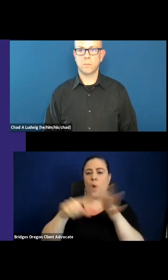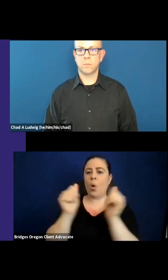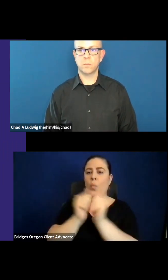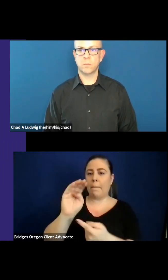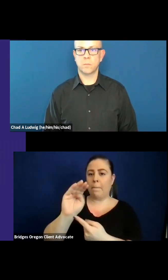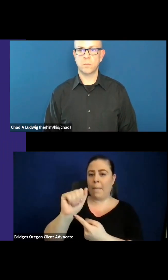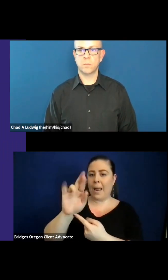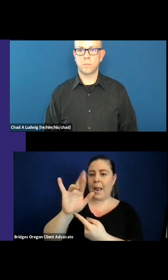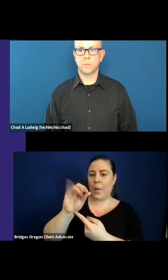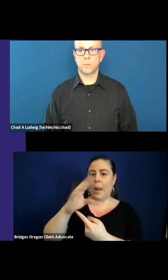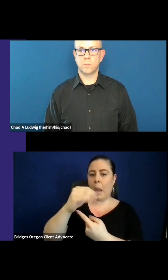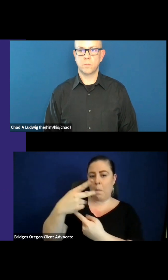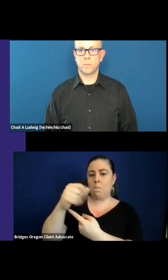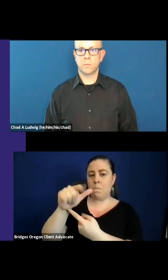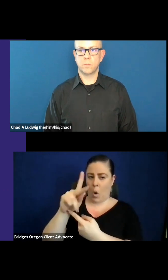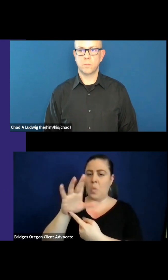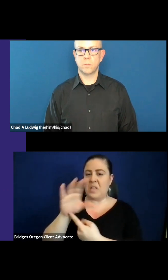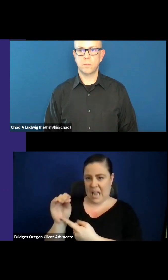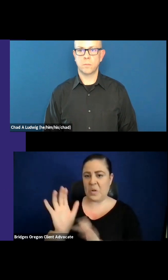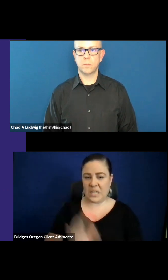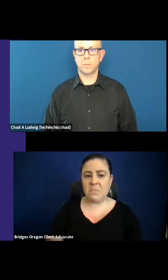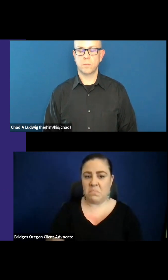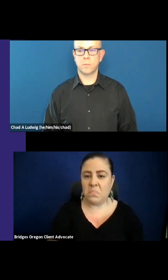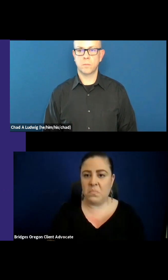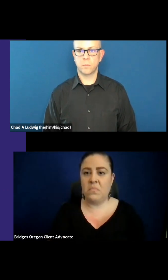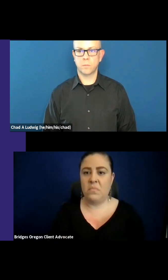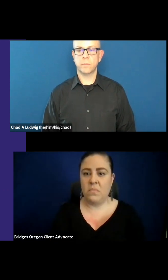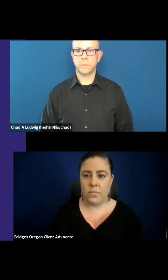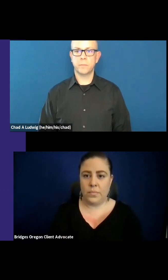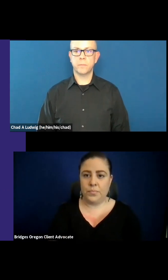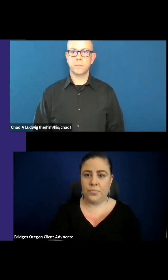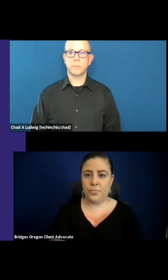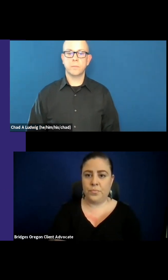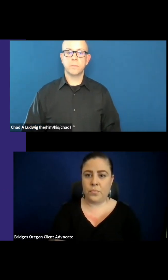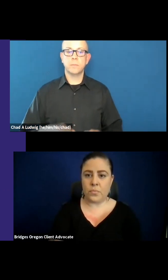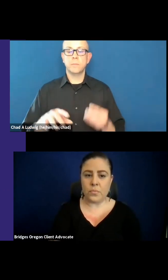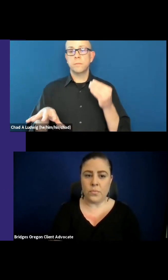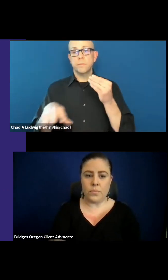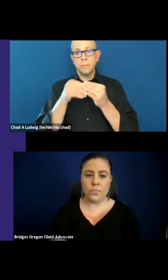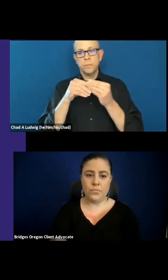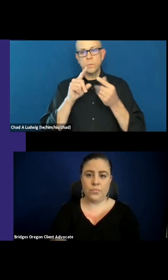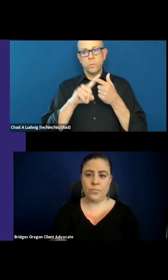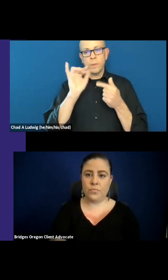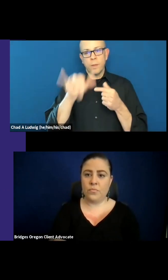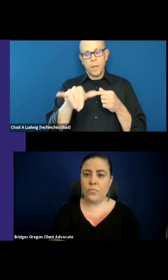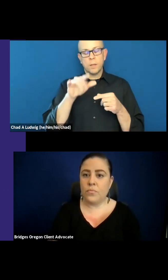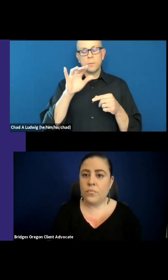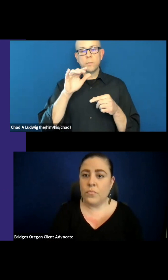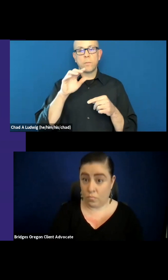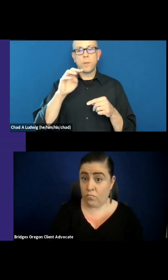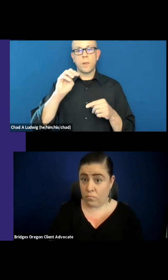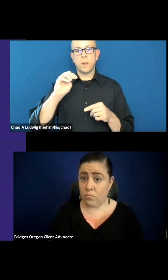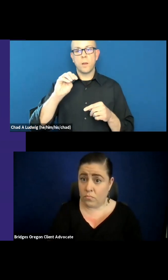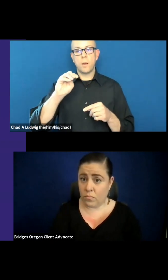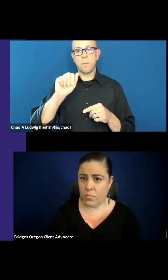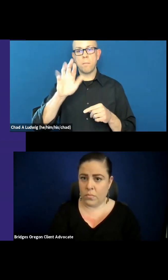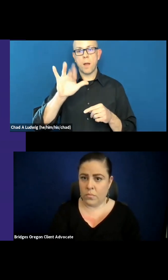statewide. We're going to get there, but we're going to start with Marion and Polk counties first.